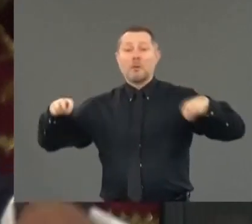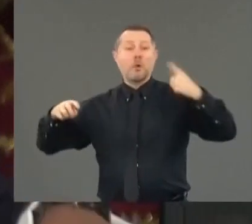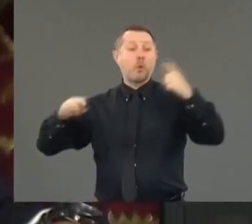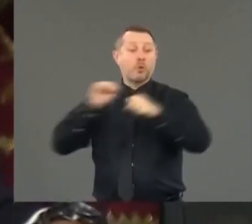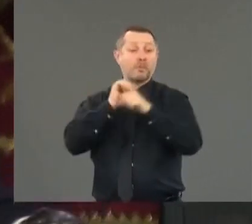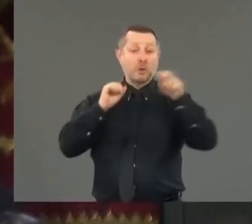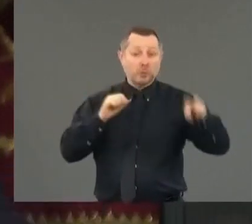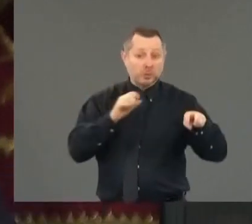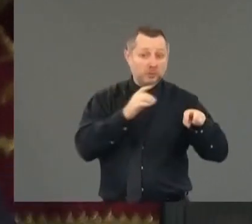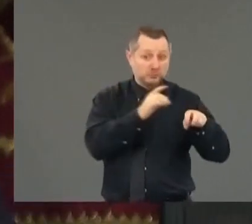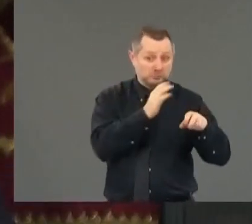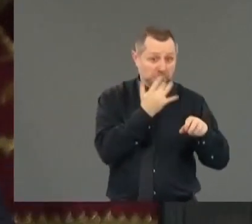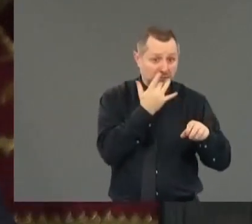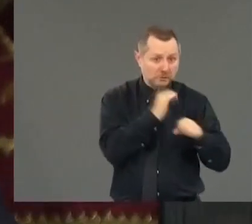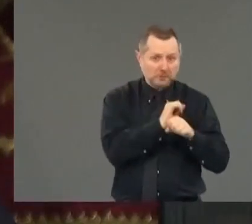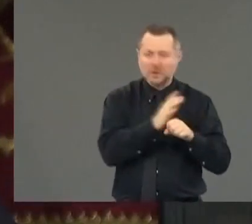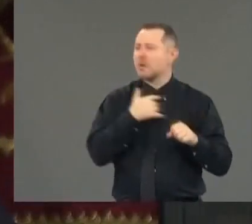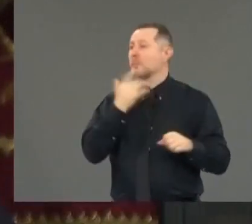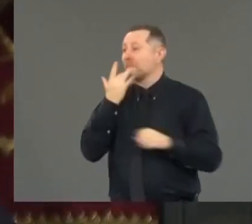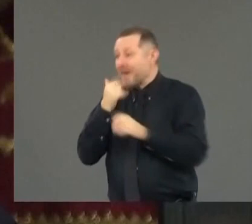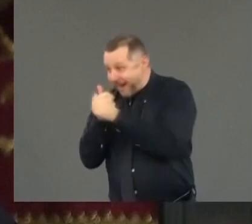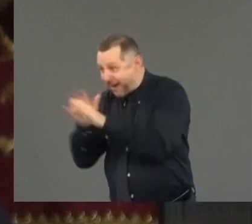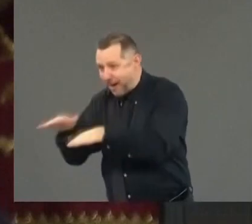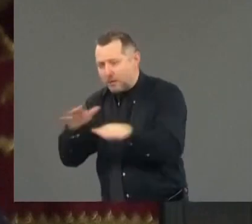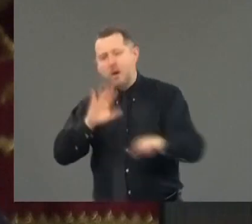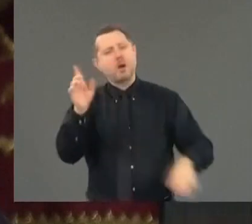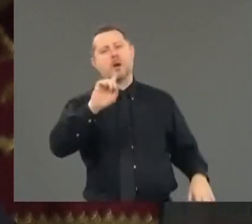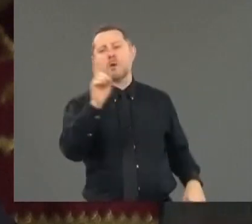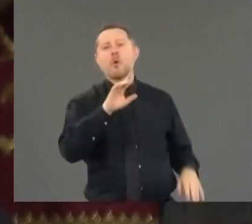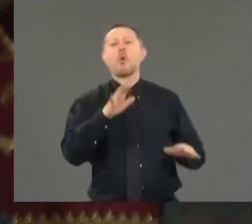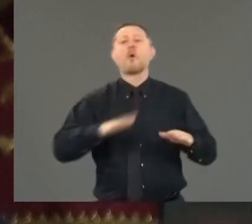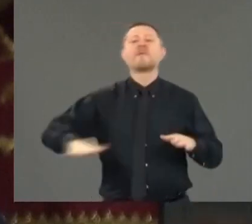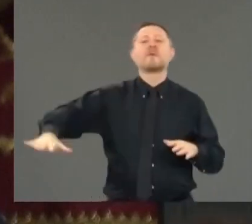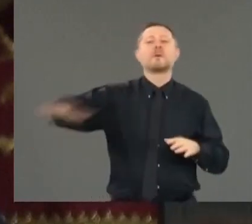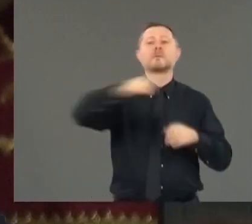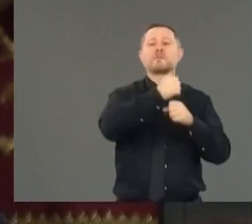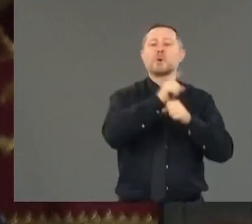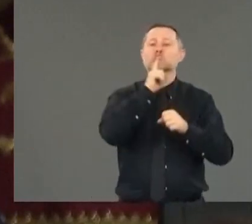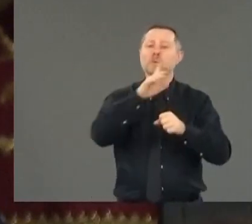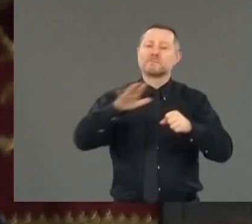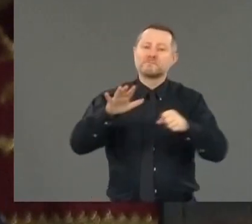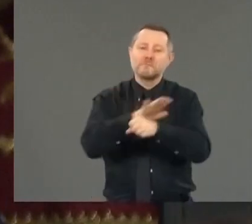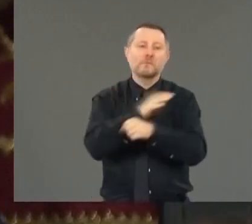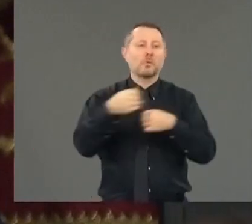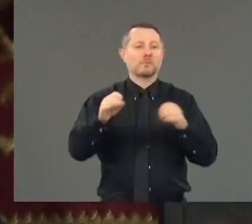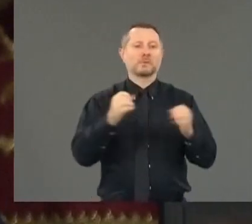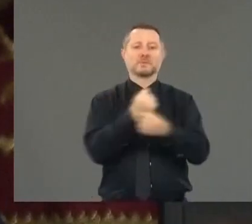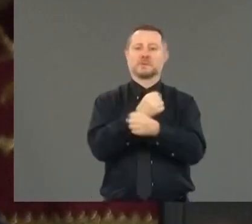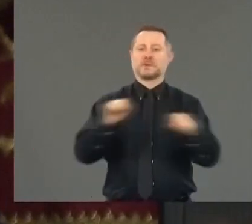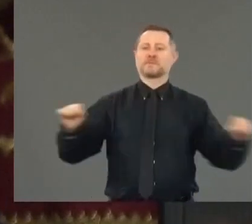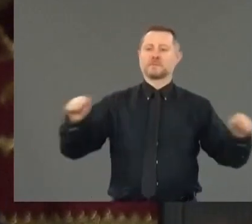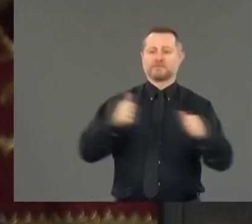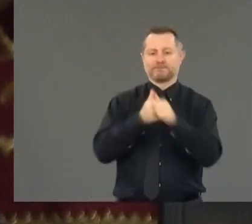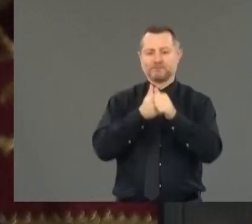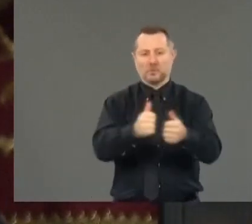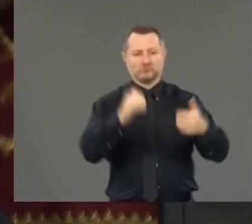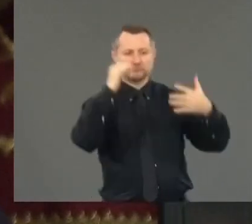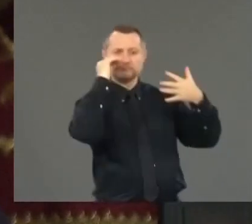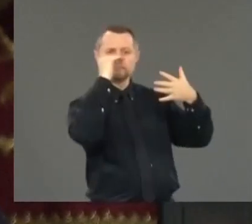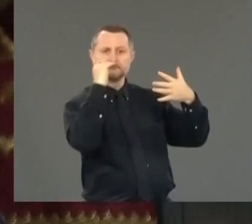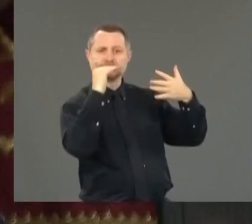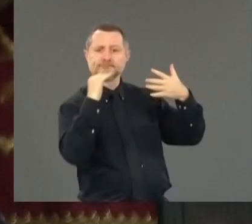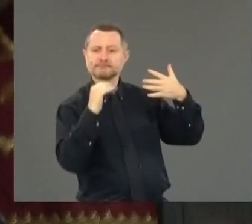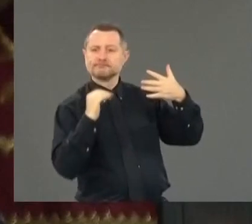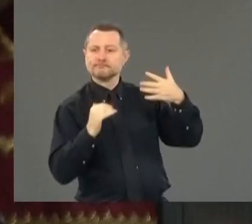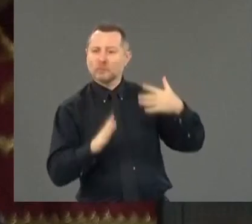they have a preference to be home or be in the office. We're going to make sure that the offices are safe, all the protocols are in place uniformly,